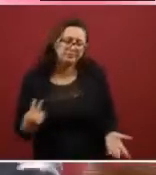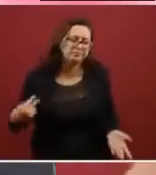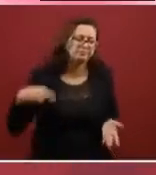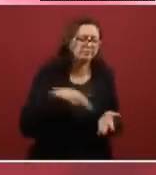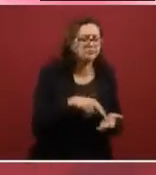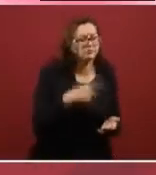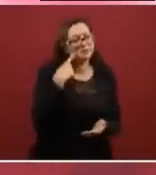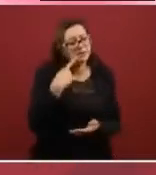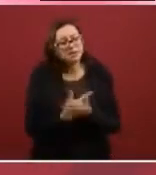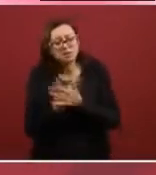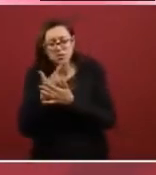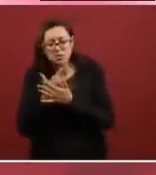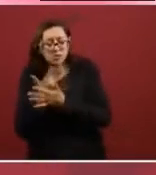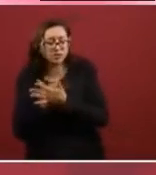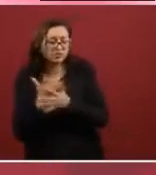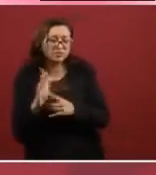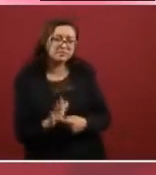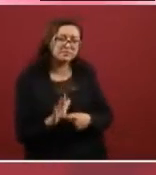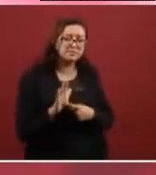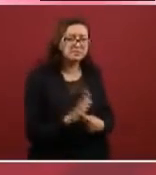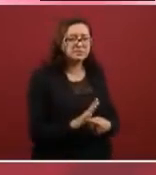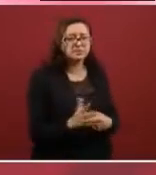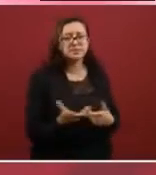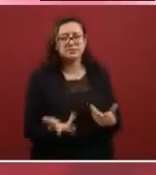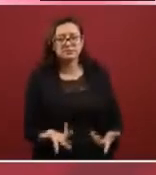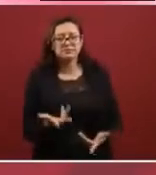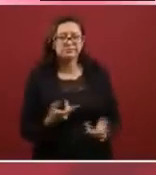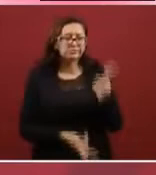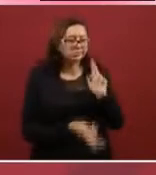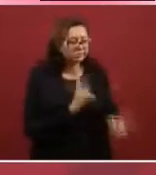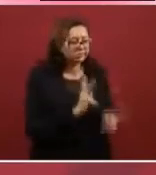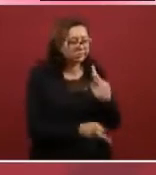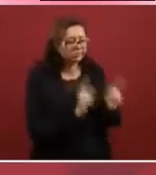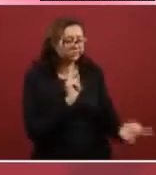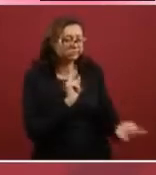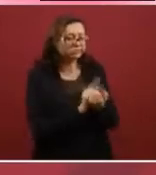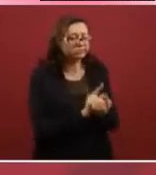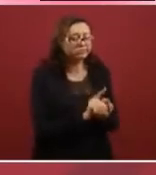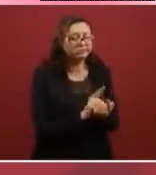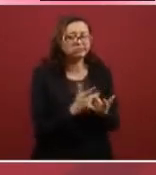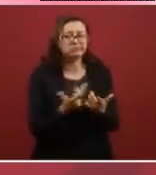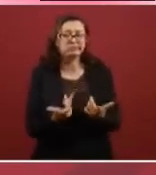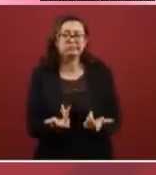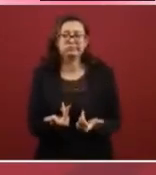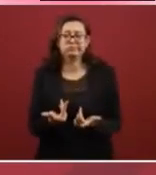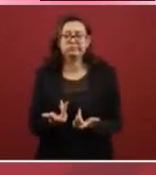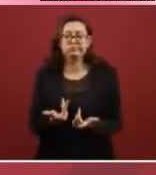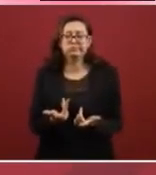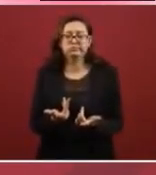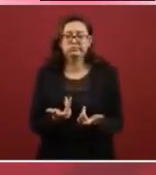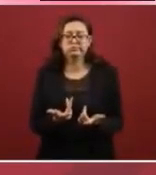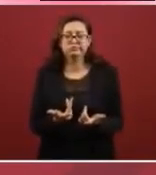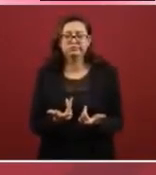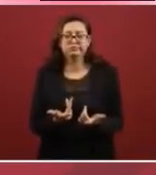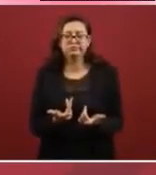held back the ones that are withholding or holding back the efforts and I would rather